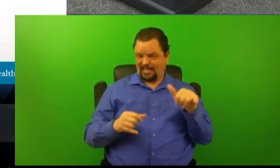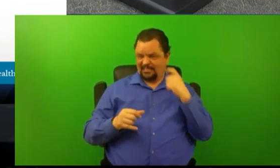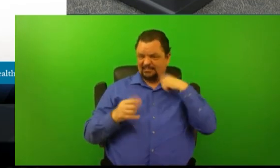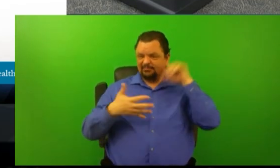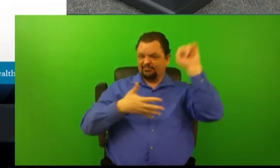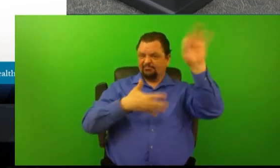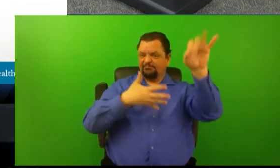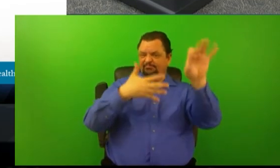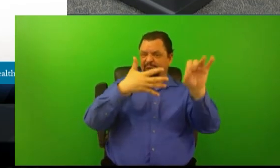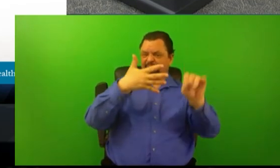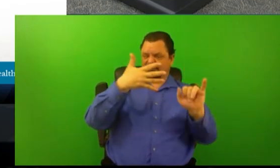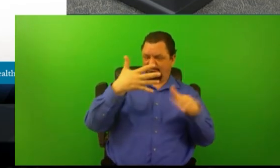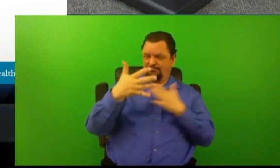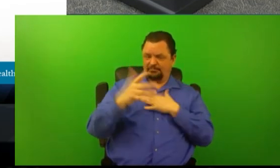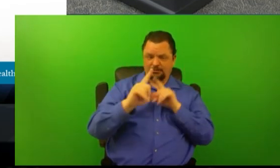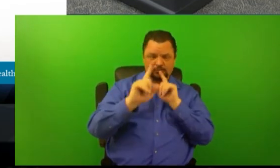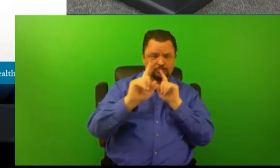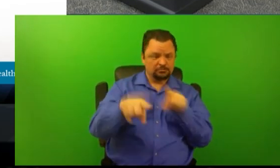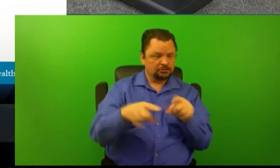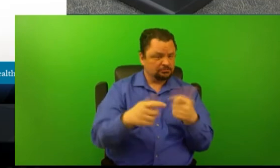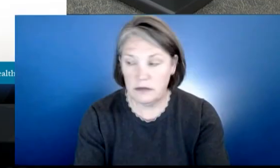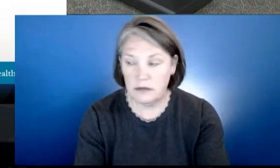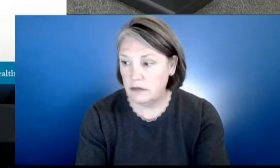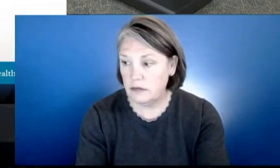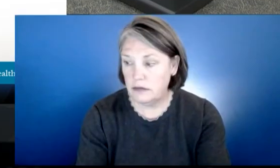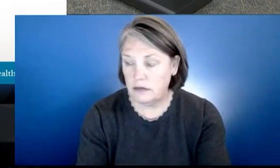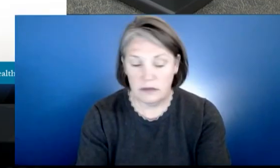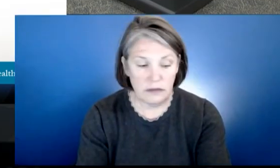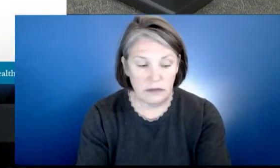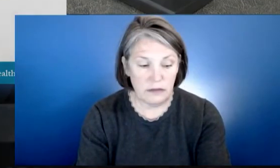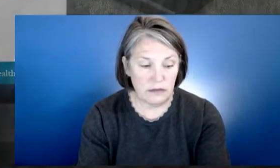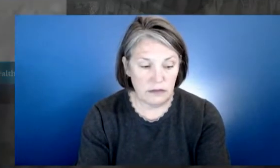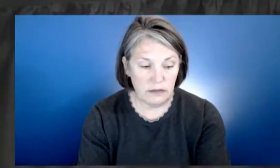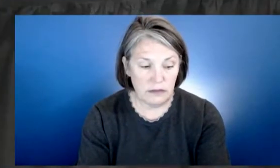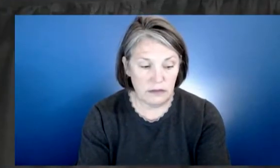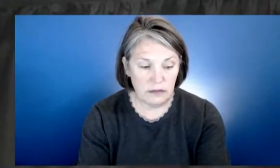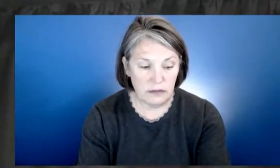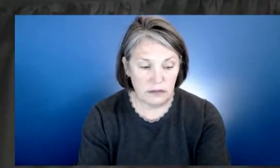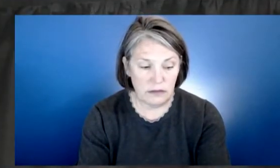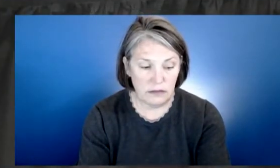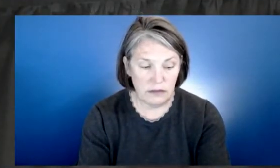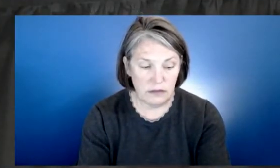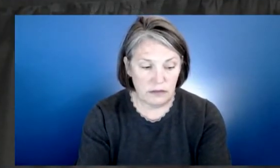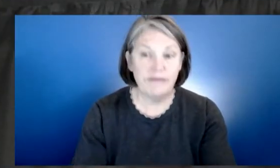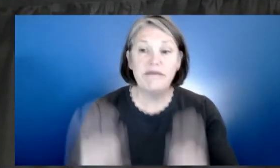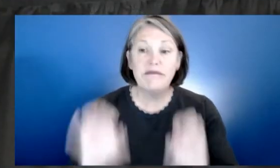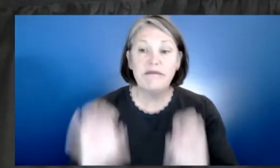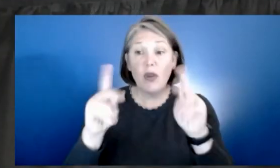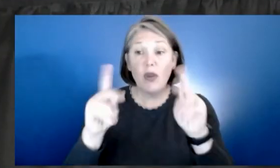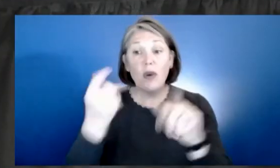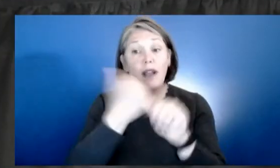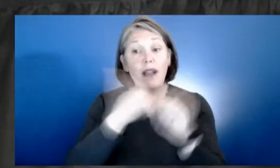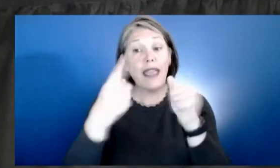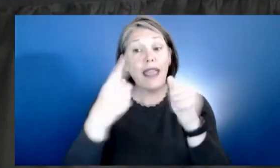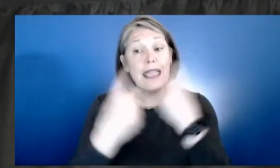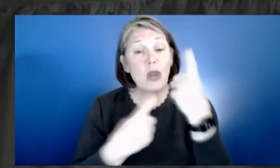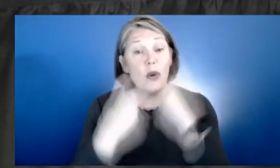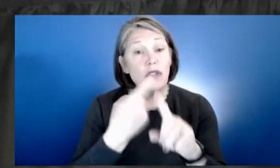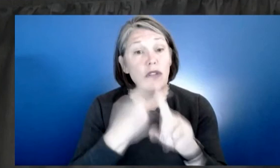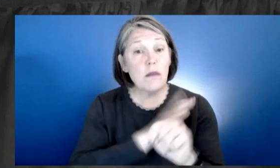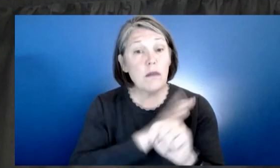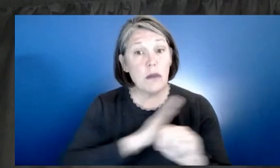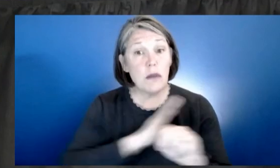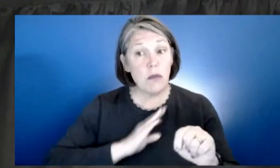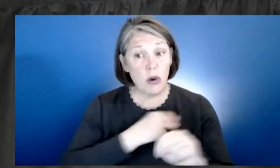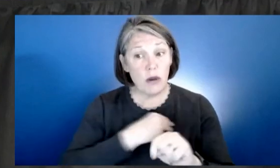questions if there are any. Thanks, Megan. Questions from board members? Comments? Yes, please.